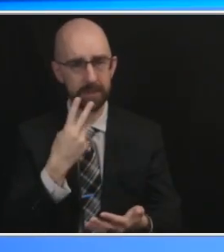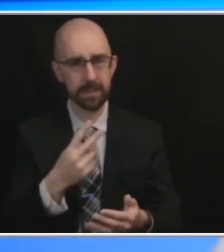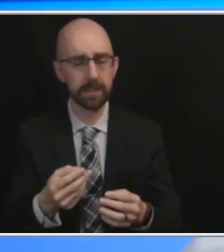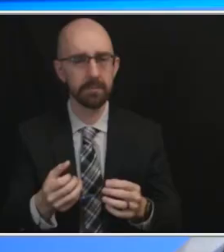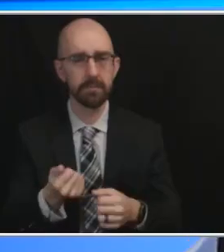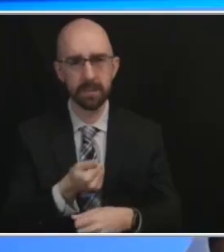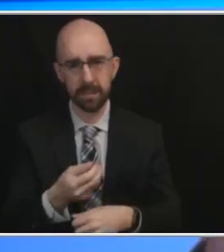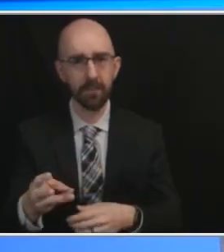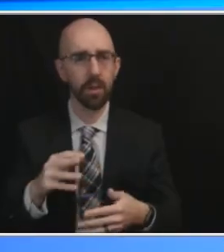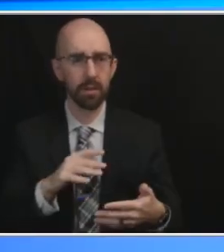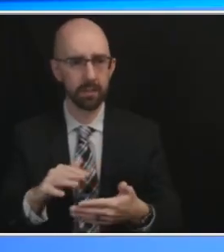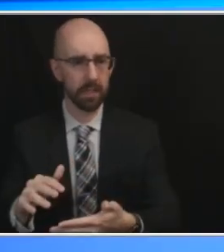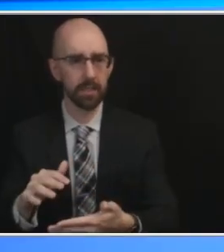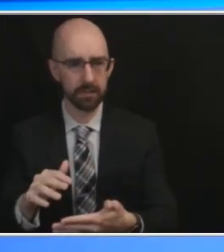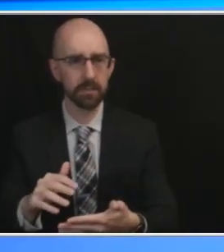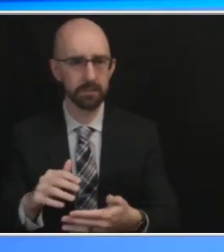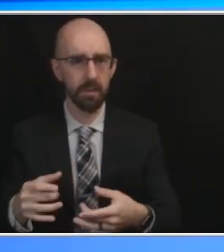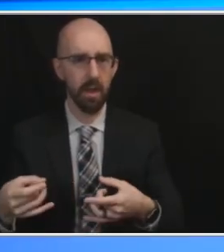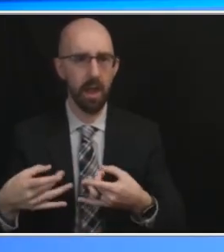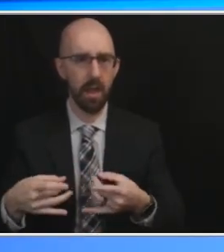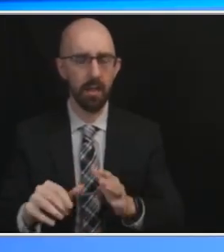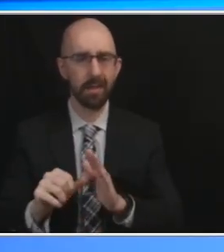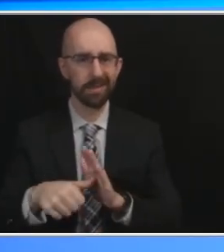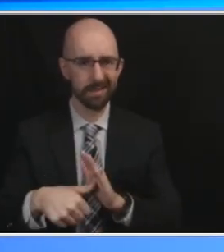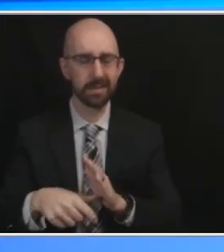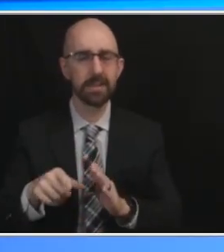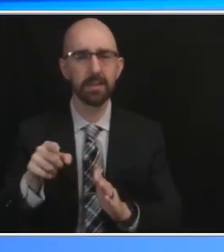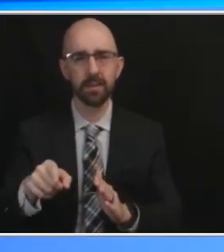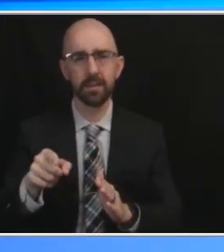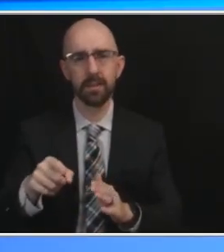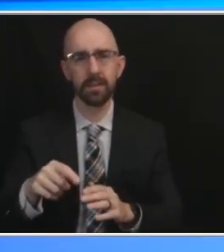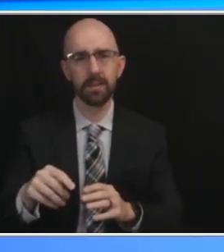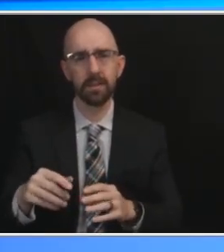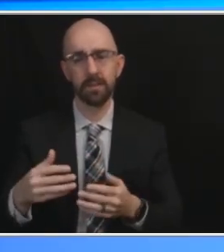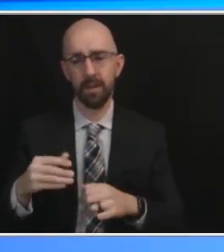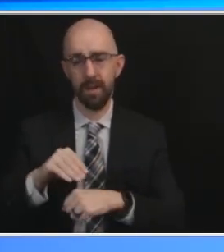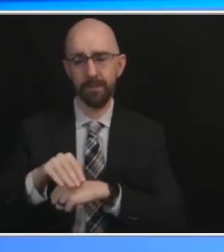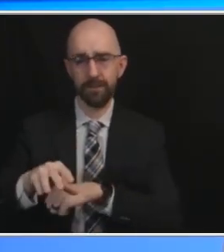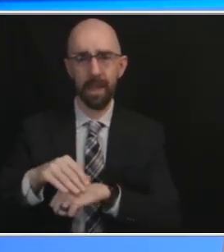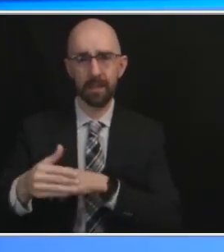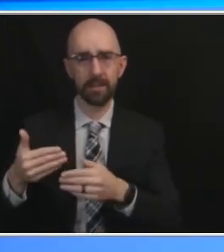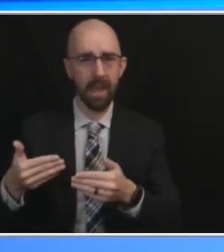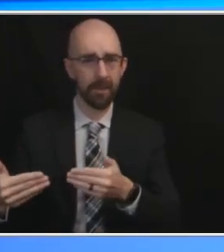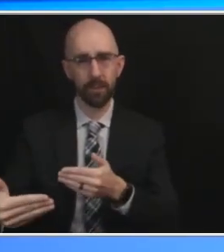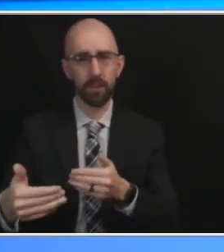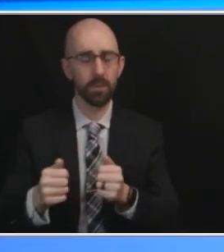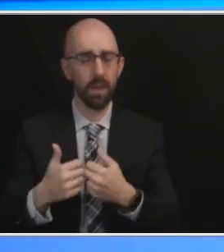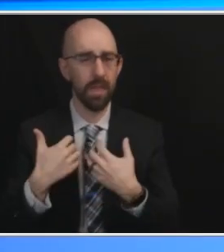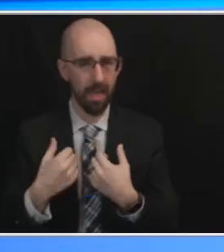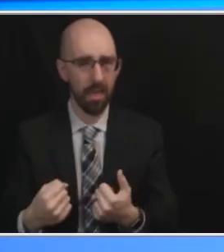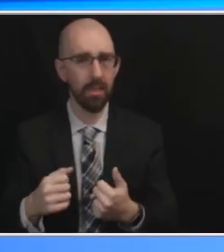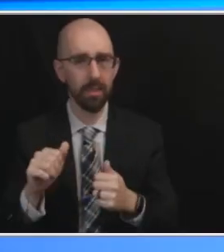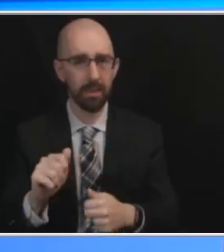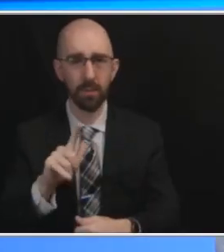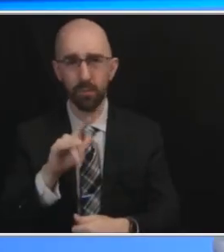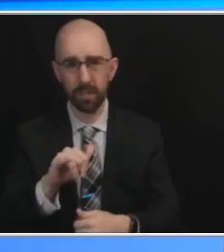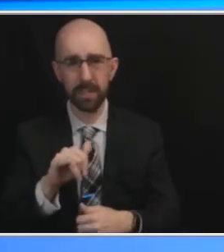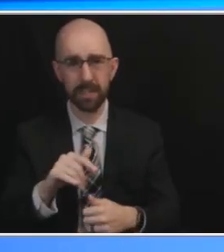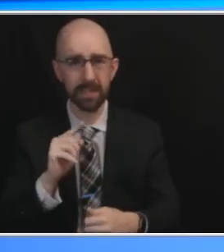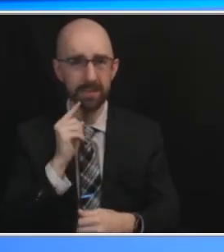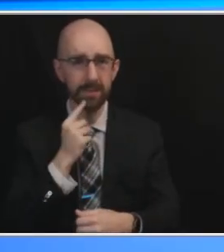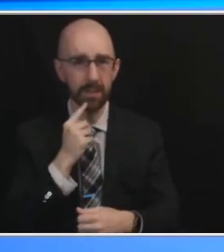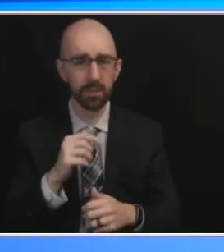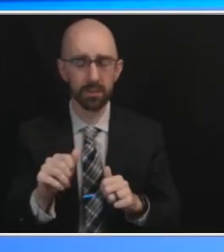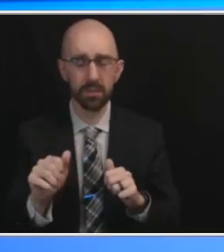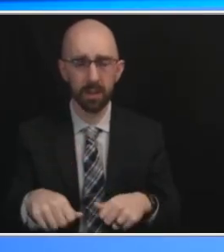studies highlight the downstream effects of that on health, and it can be really quite severe. But I do